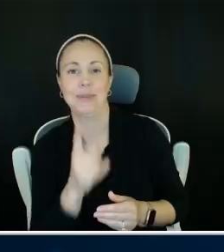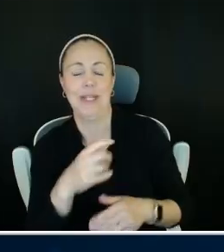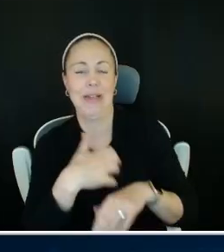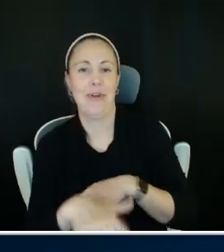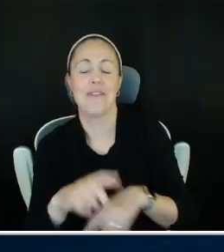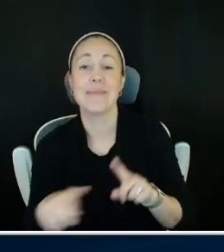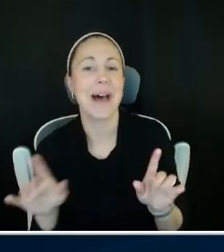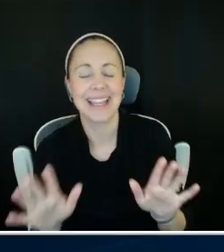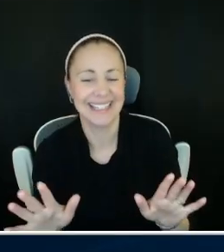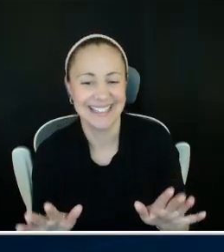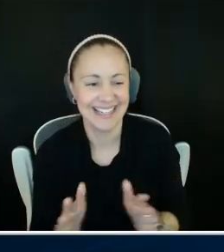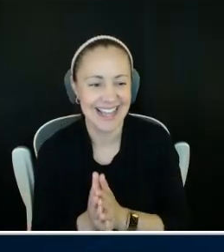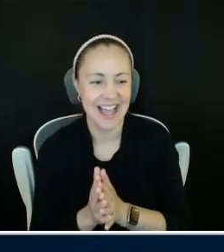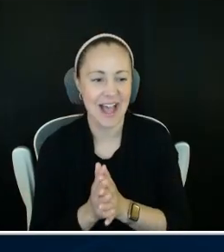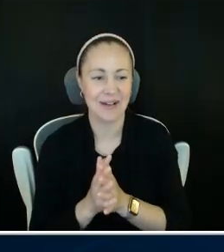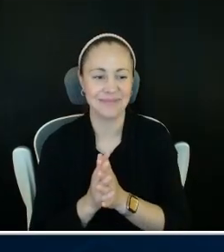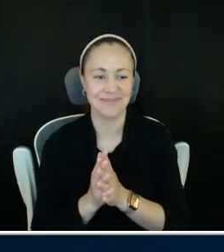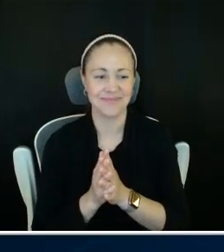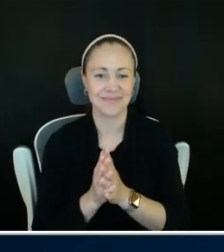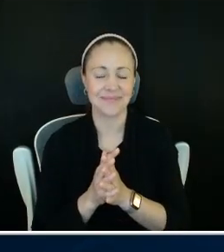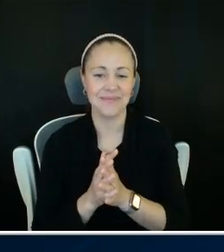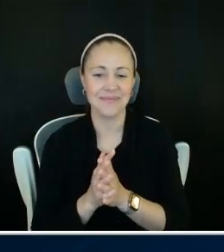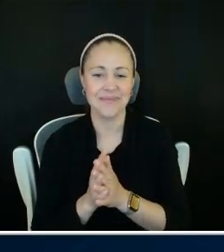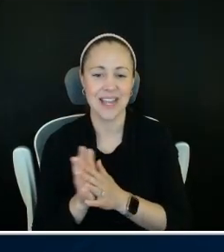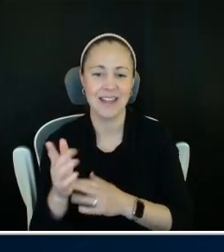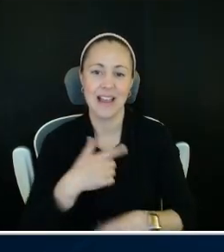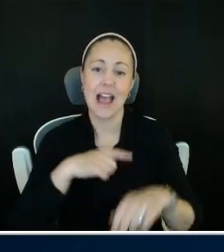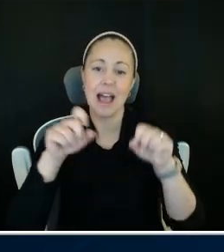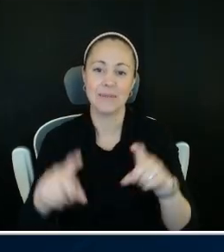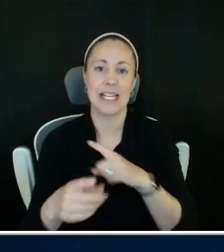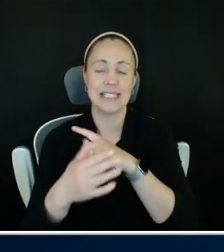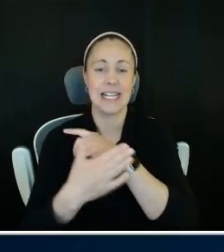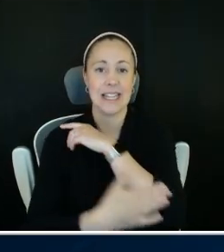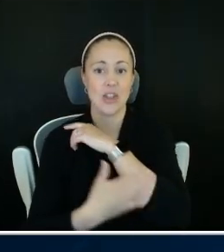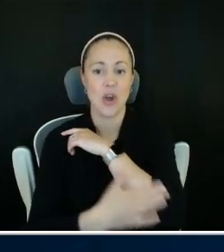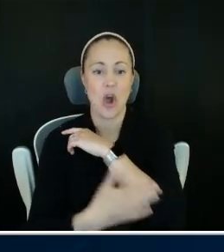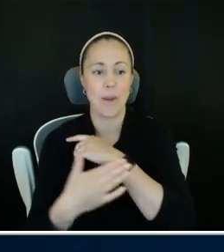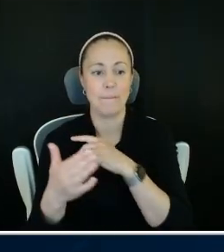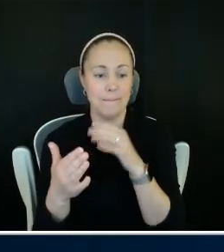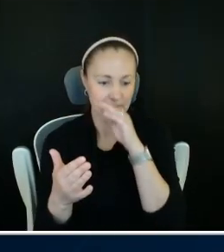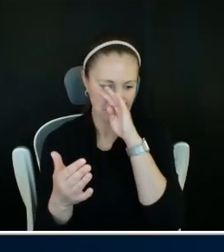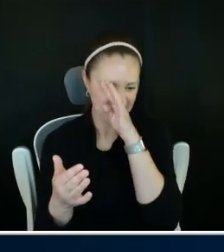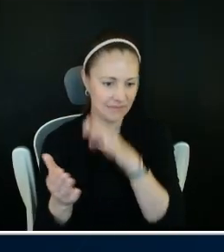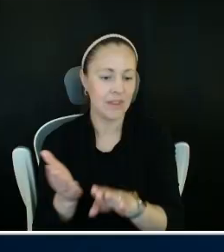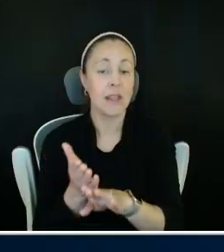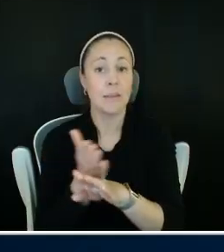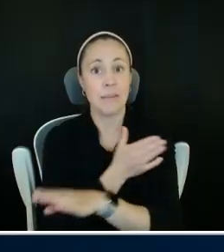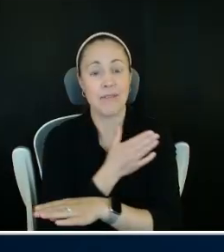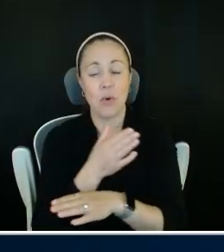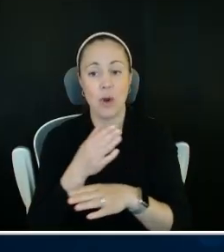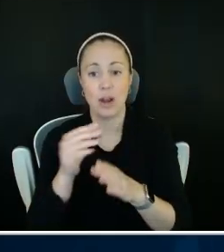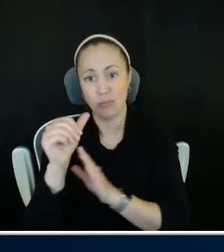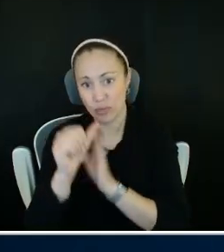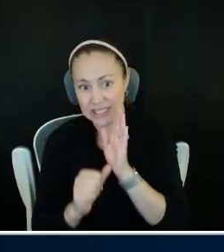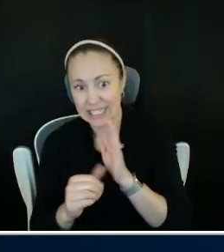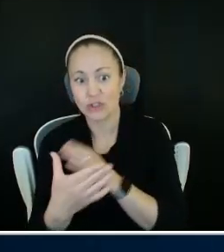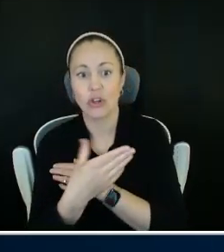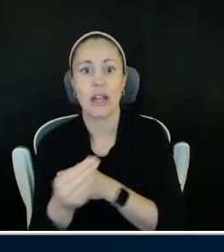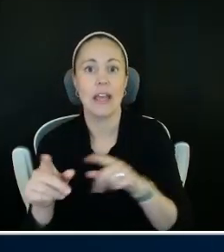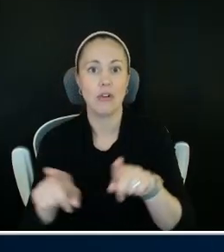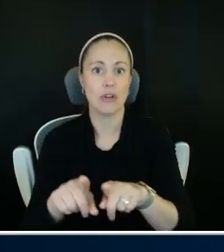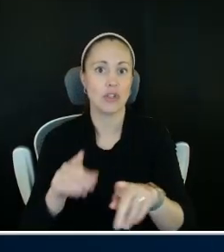But the thing is I test the arm before I do the procedure, and you test the arm after you